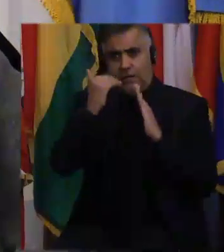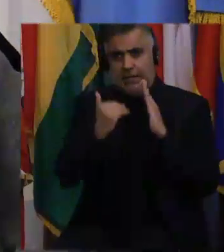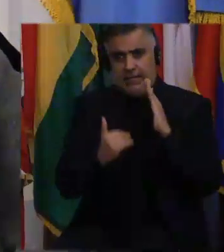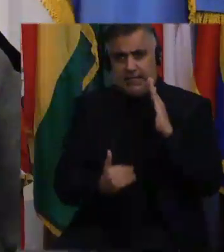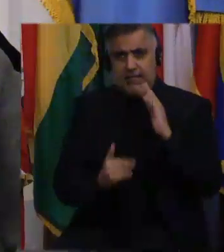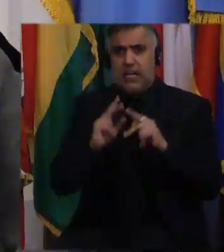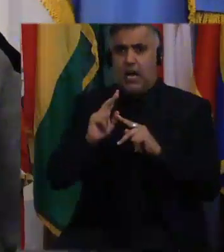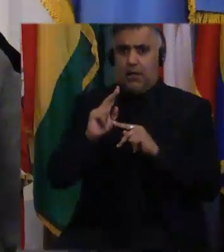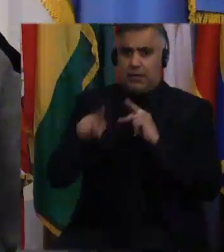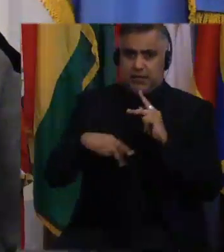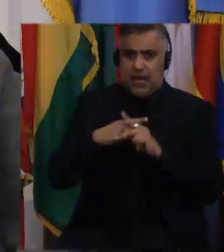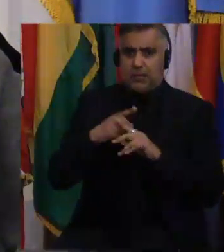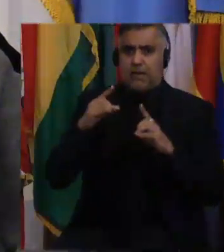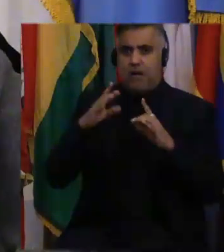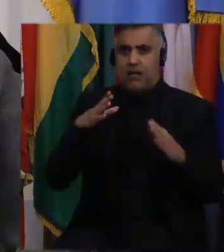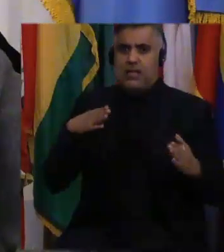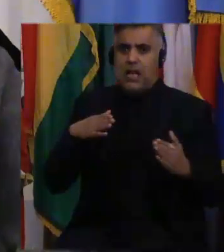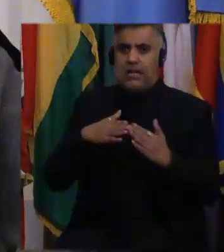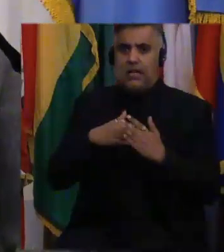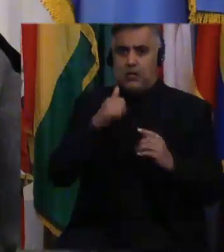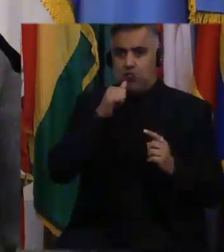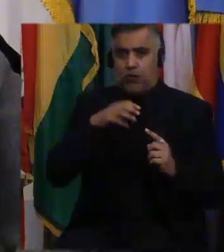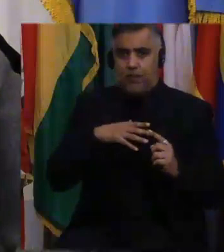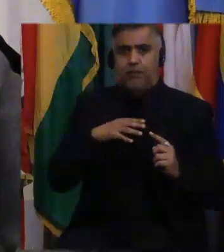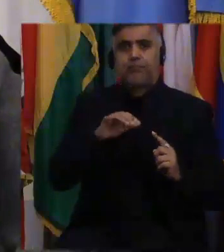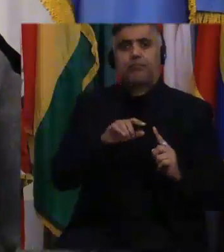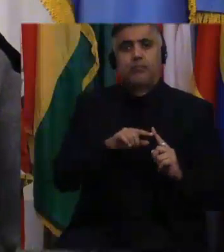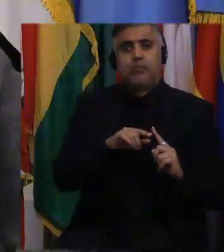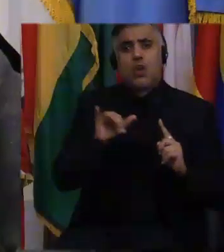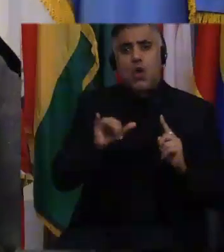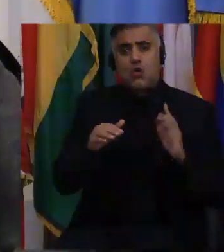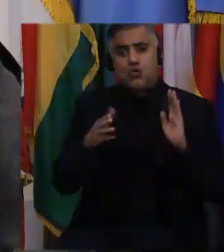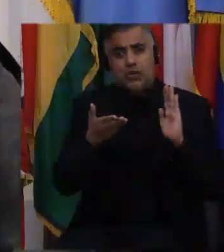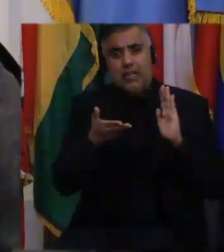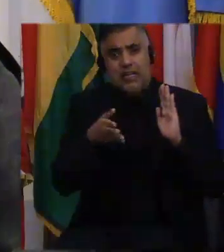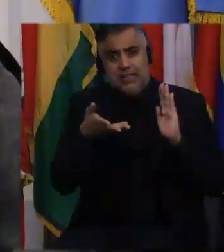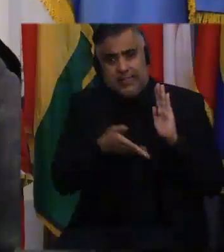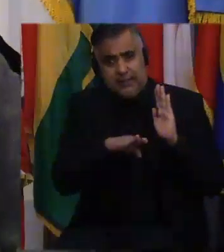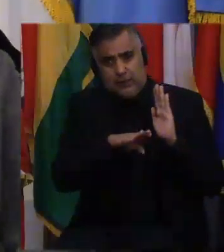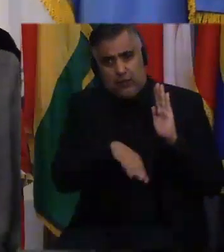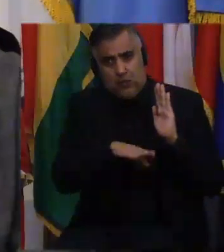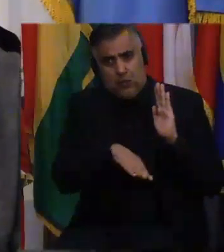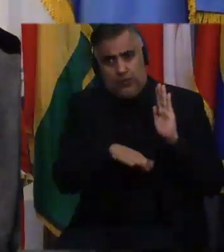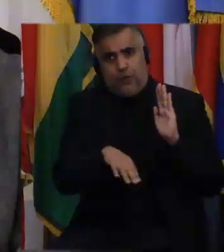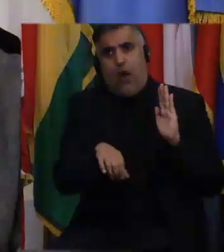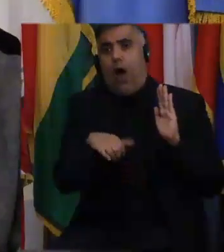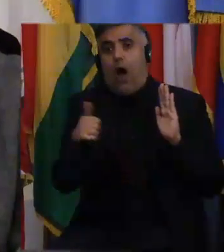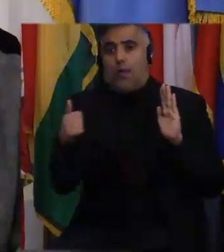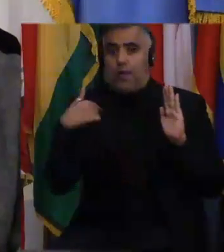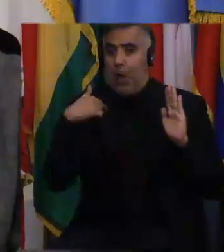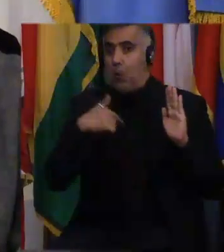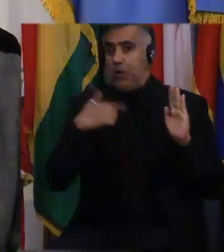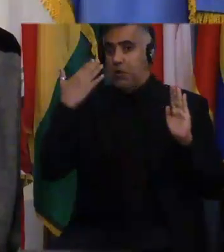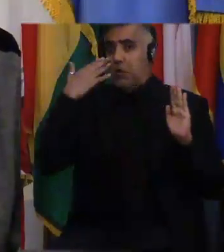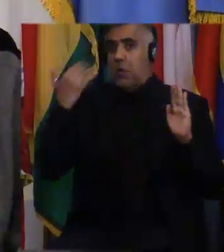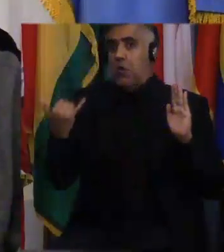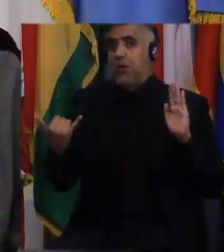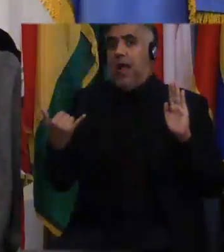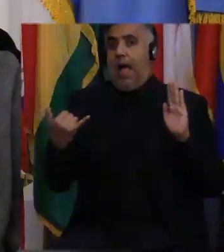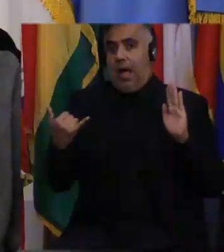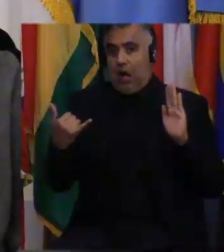types of violence against women, but also leaves room for other forms of violence that we may not know right now,